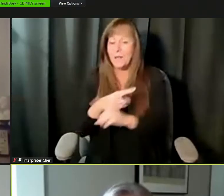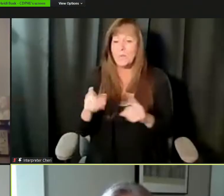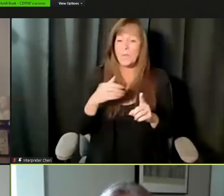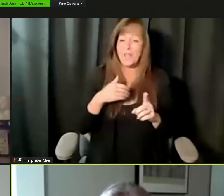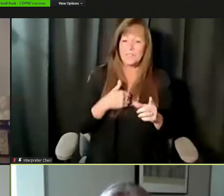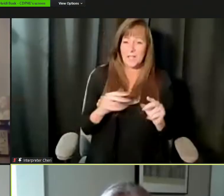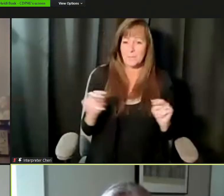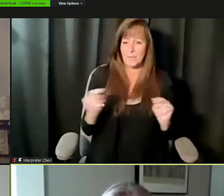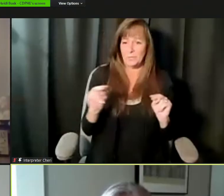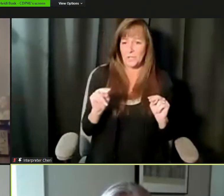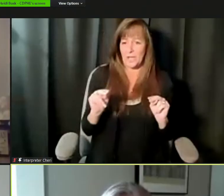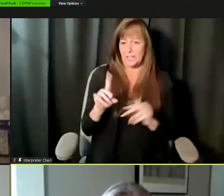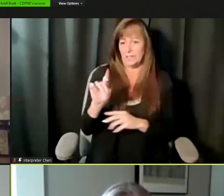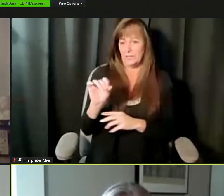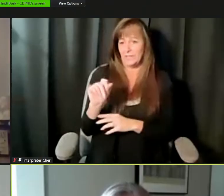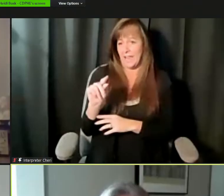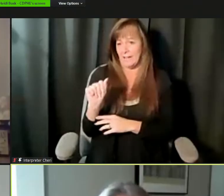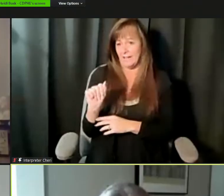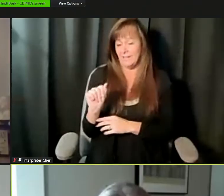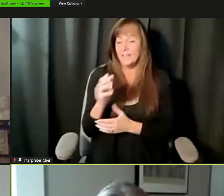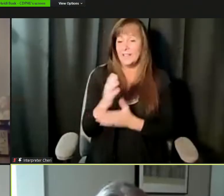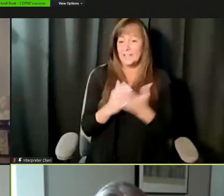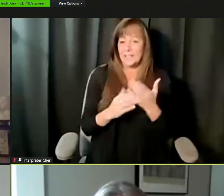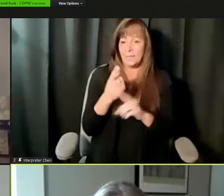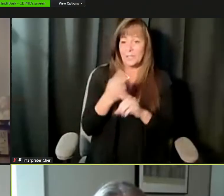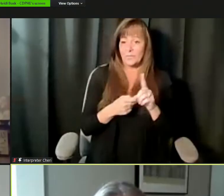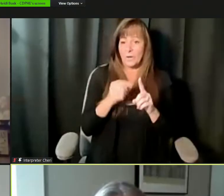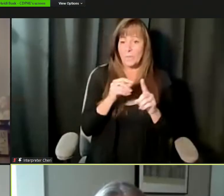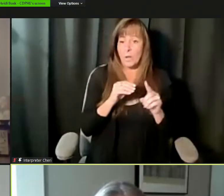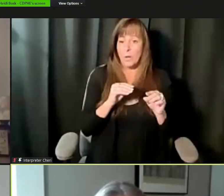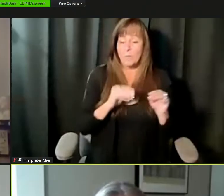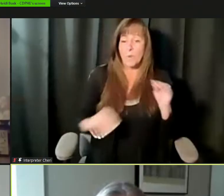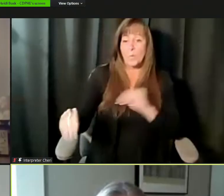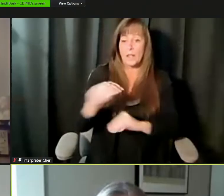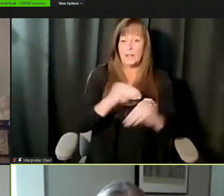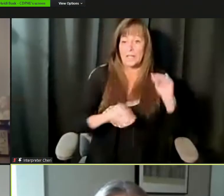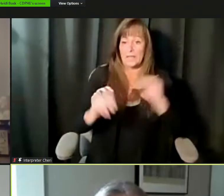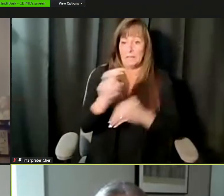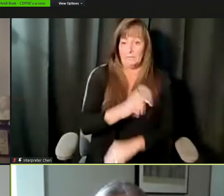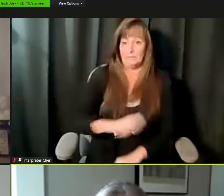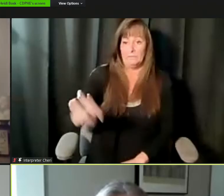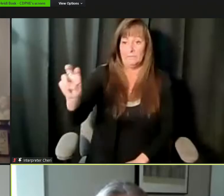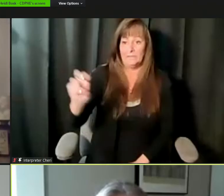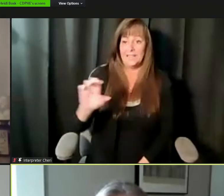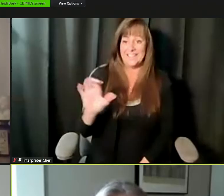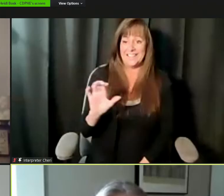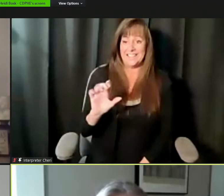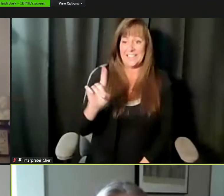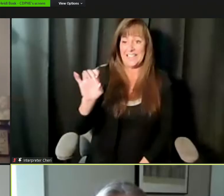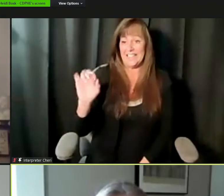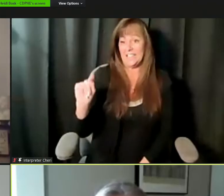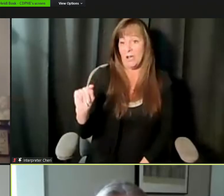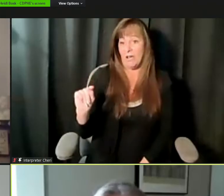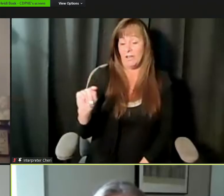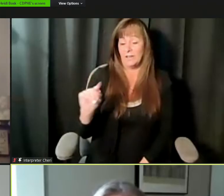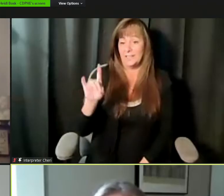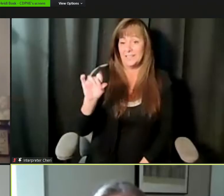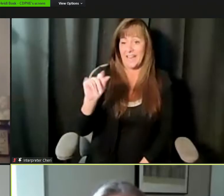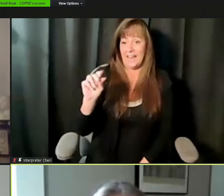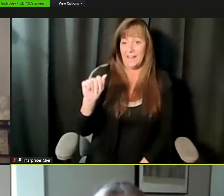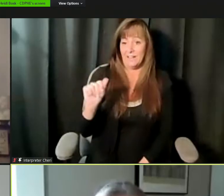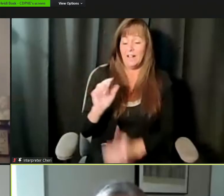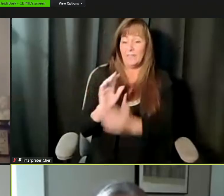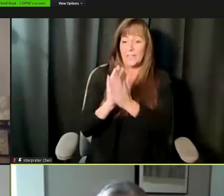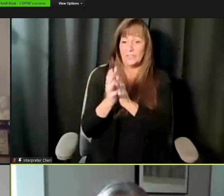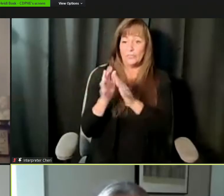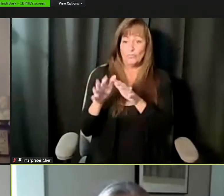and some of that data comes from mobility data. So we have specifically CDOT data that these traffic counters